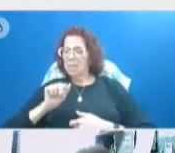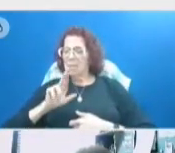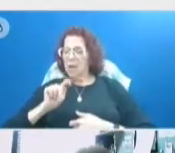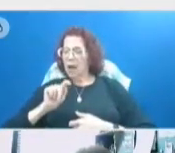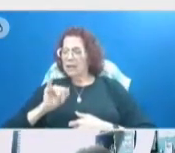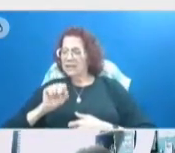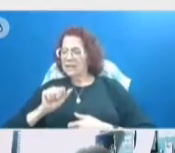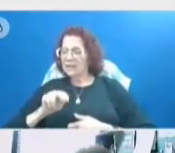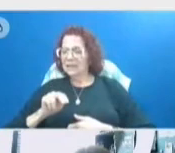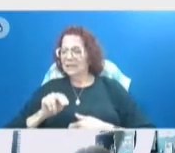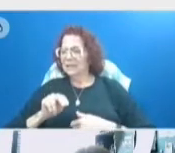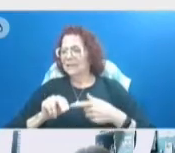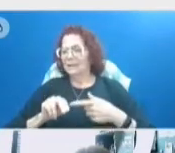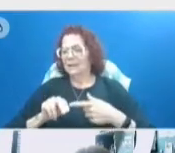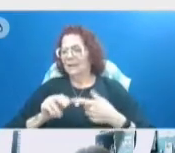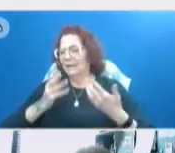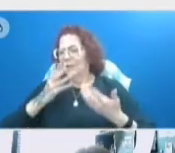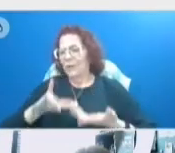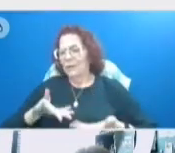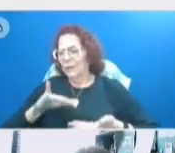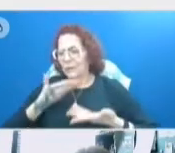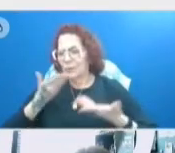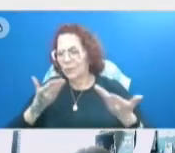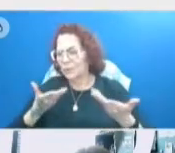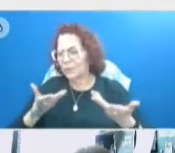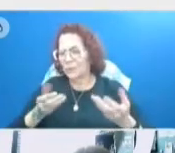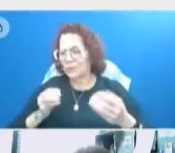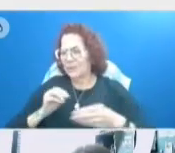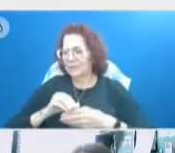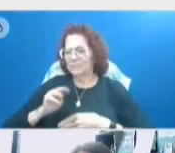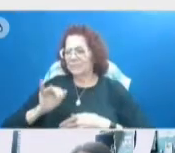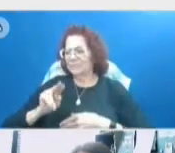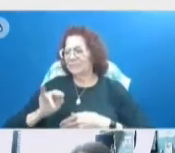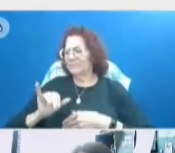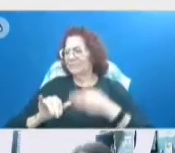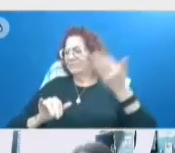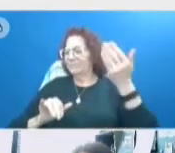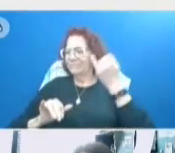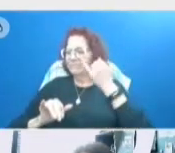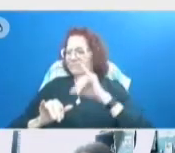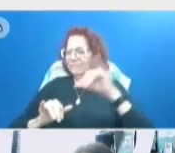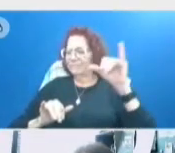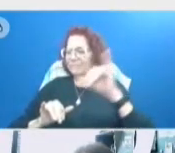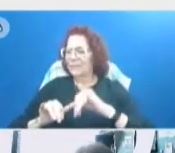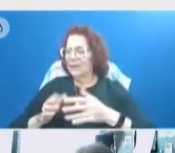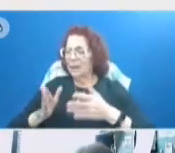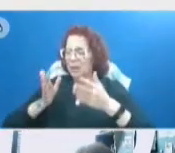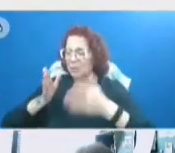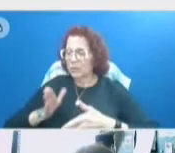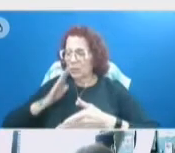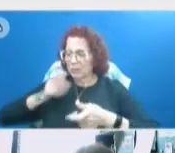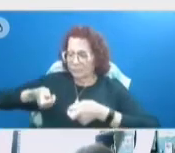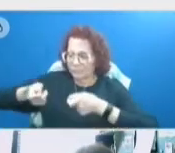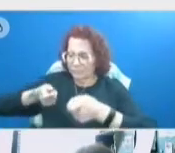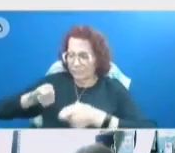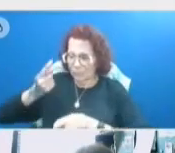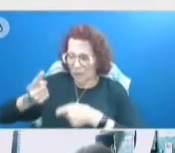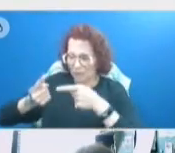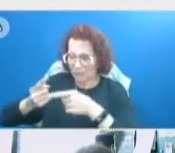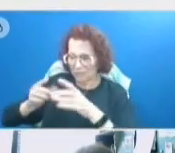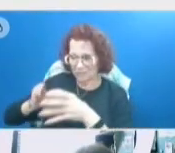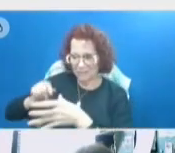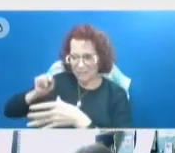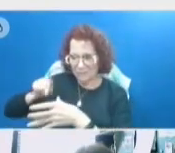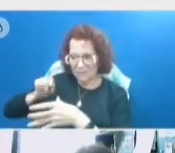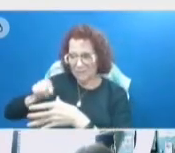enforcement unit. So, the appointment of this new person will be controlled by one party, whoever this person is, and